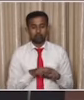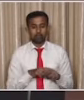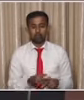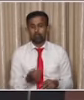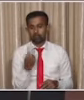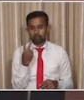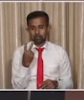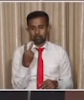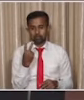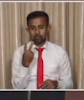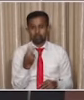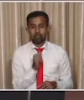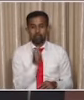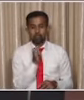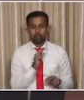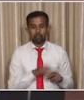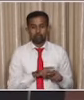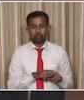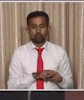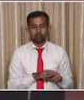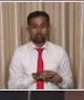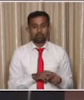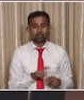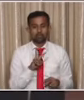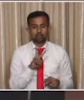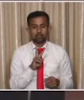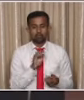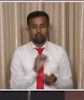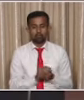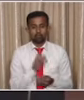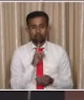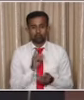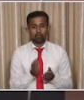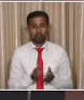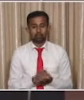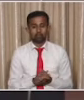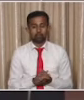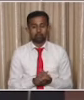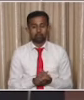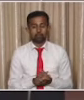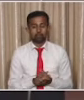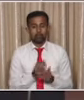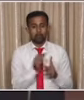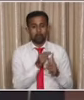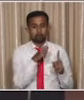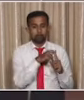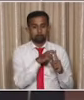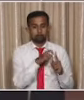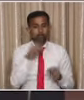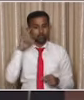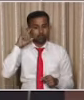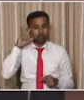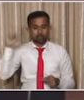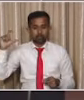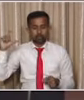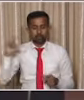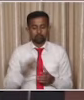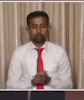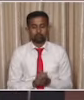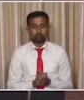real friends. And he named China and Pakistan because they helped us in